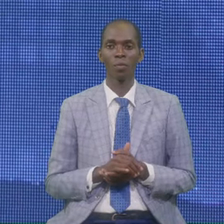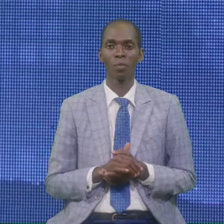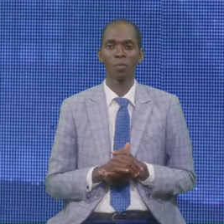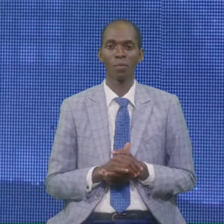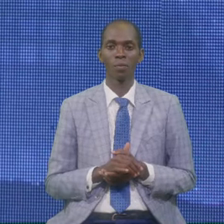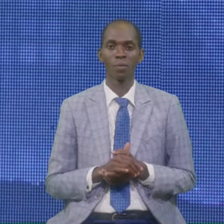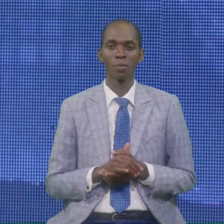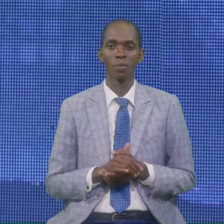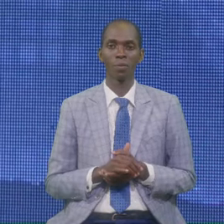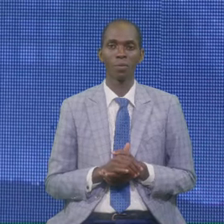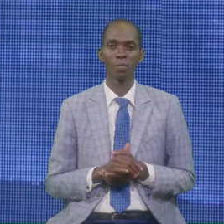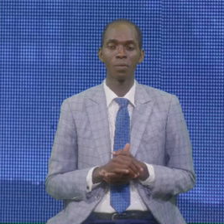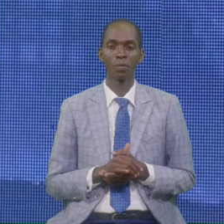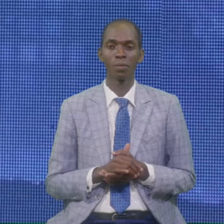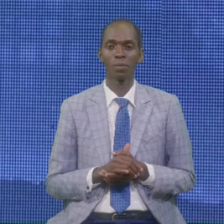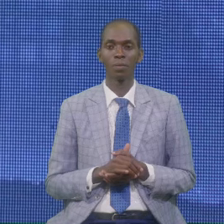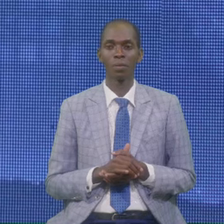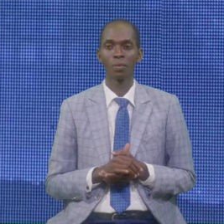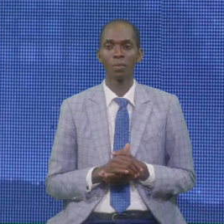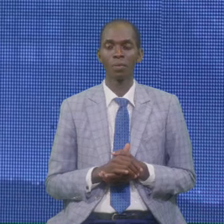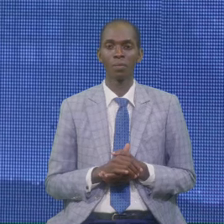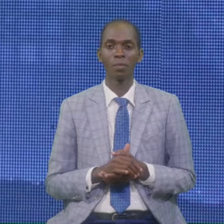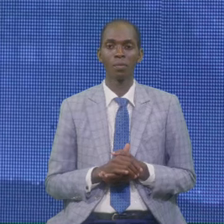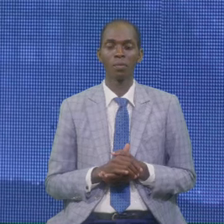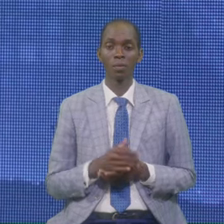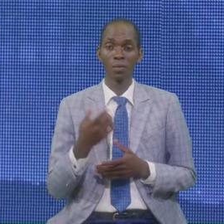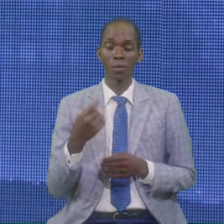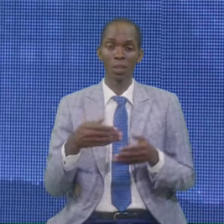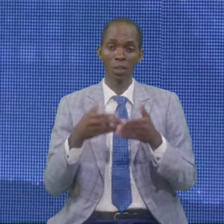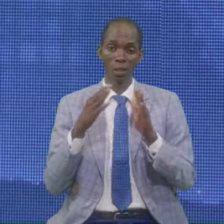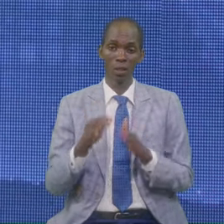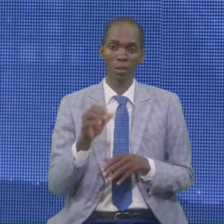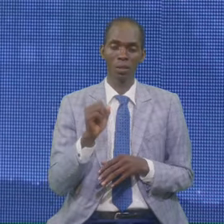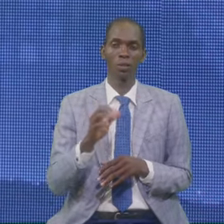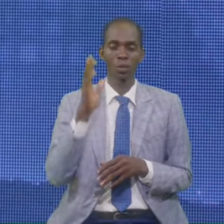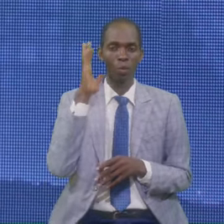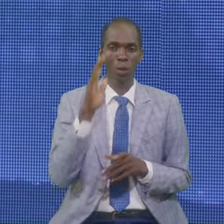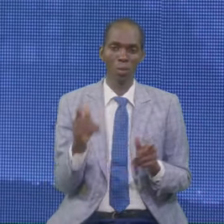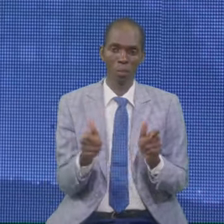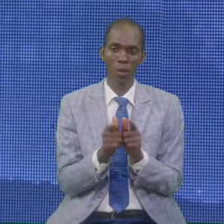Let's cut ourselves among the people.